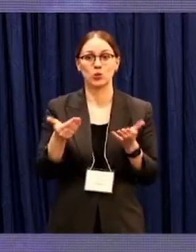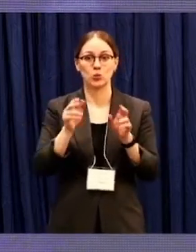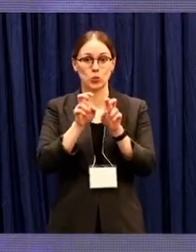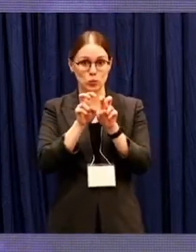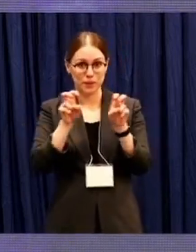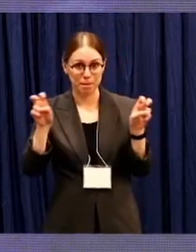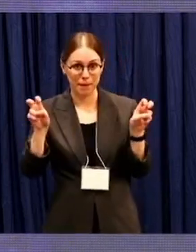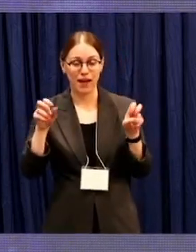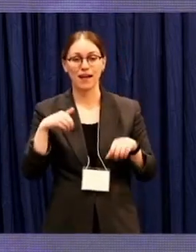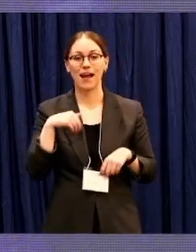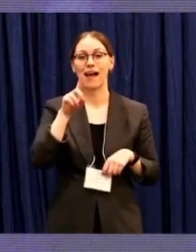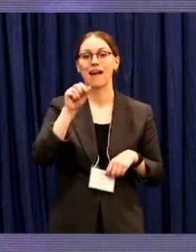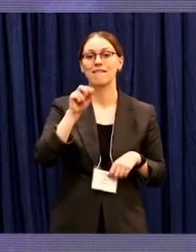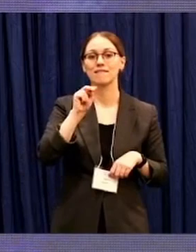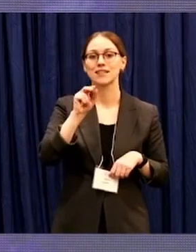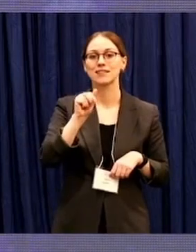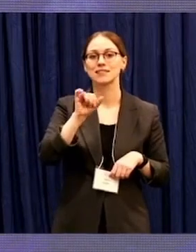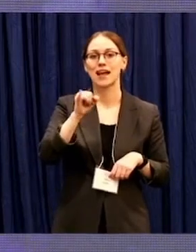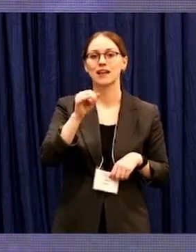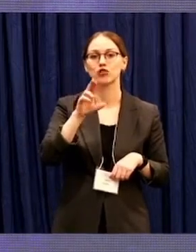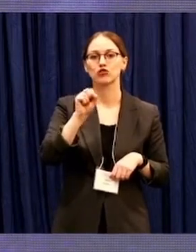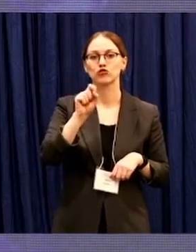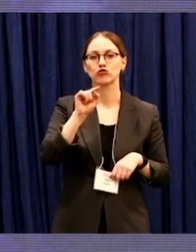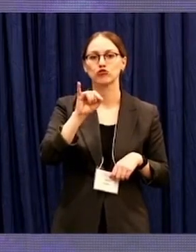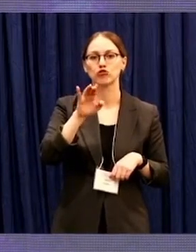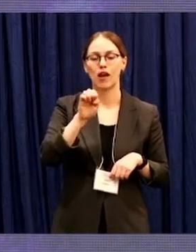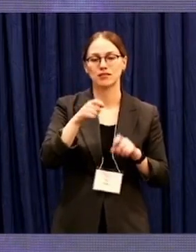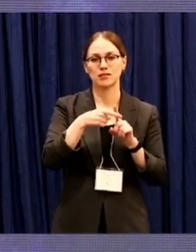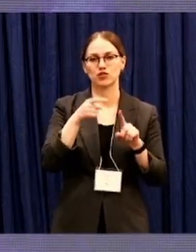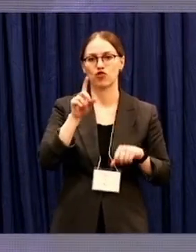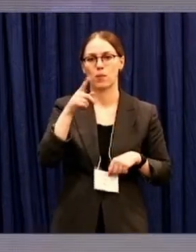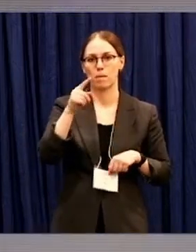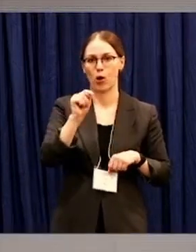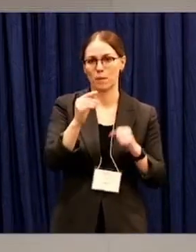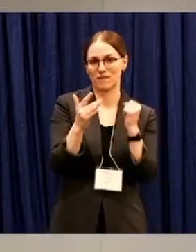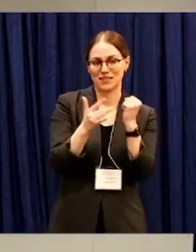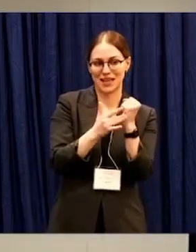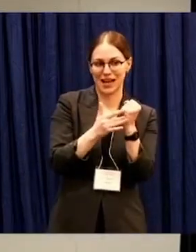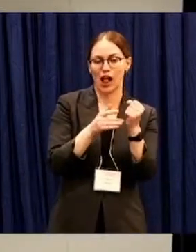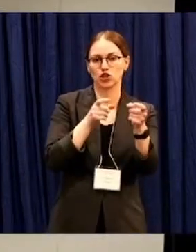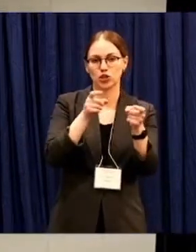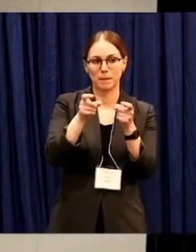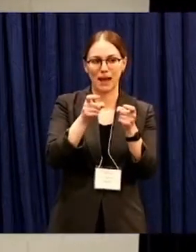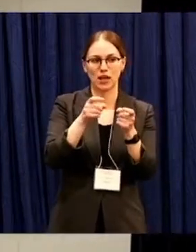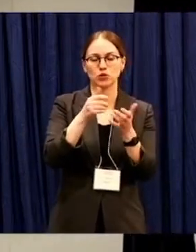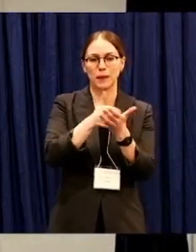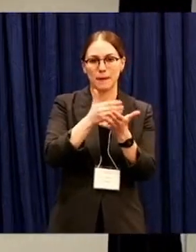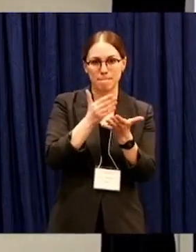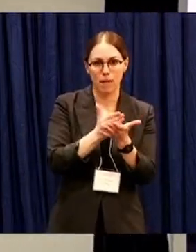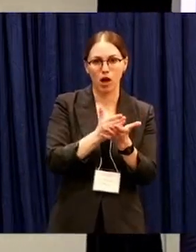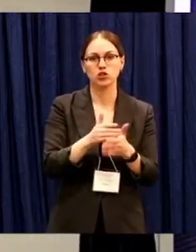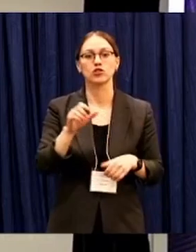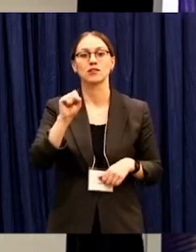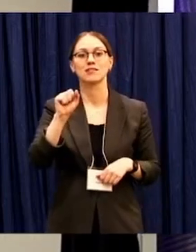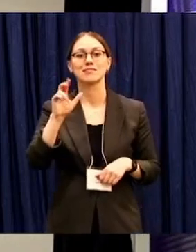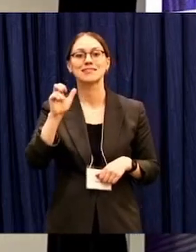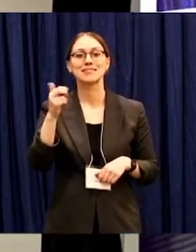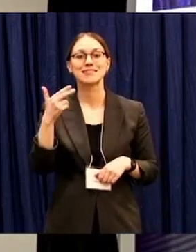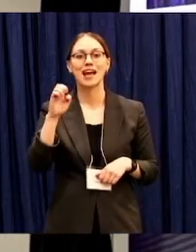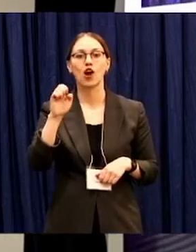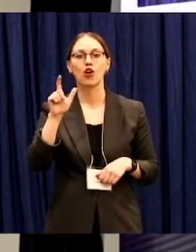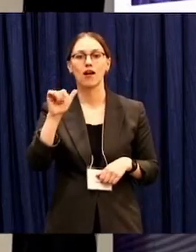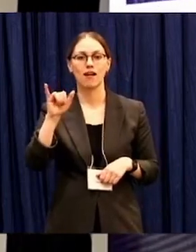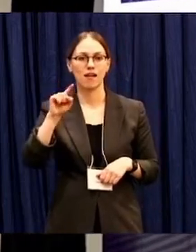have Dana Justice from the Department of Technology Management and Budget, Dr. Sarahelizabeth Baguhn from the